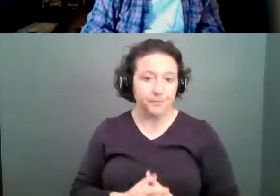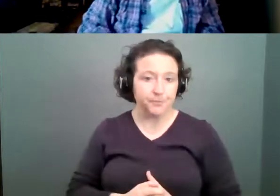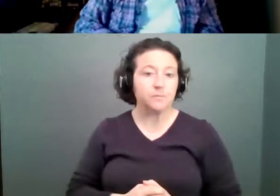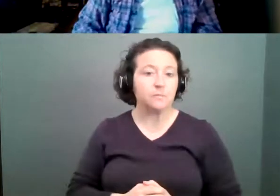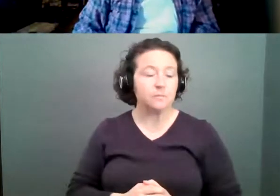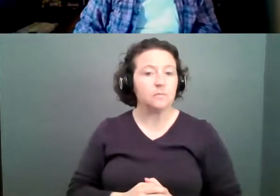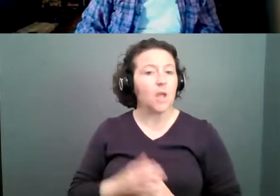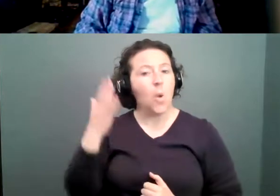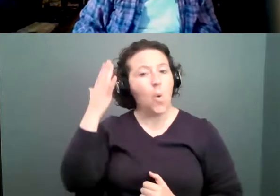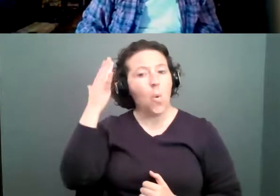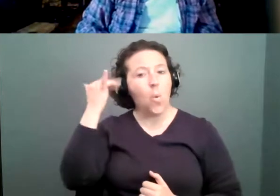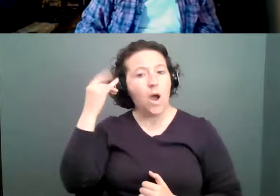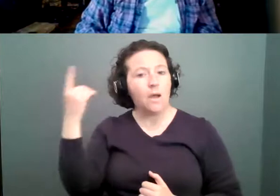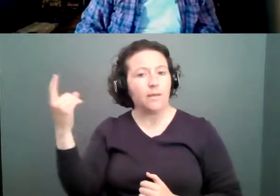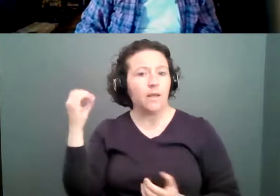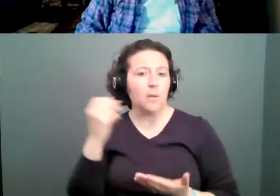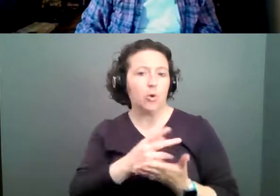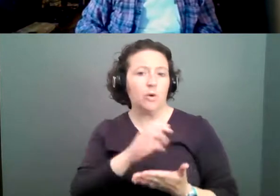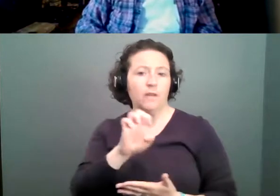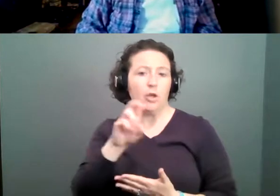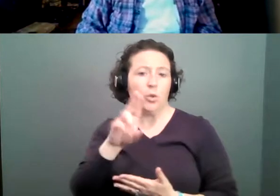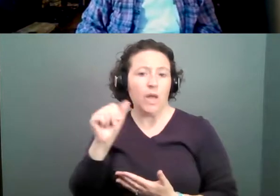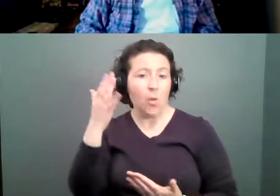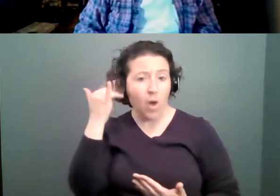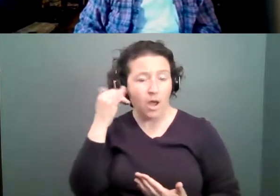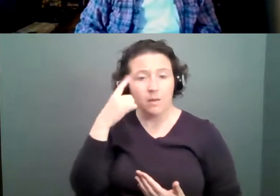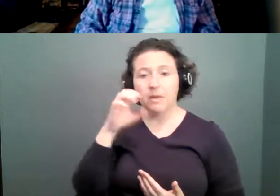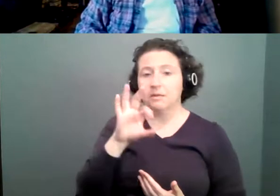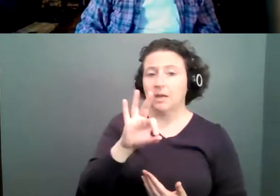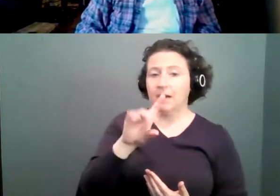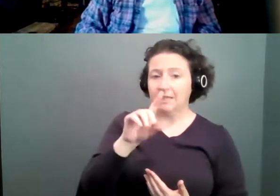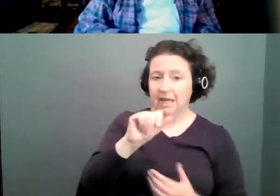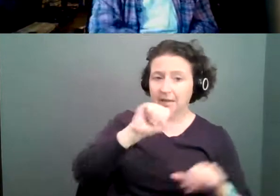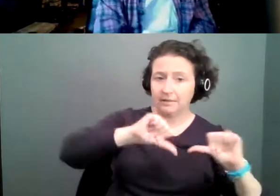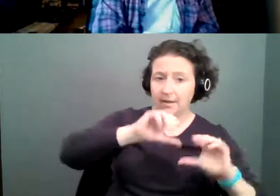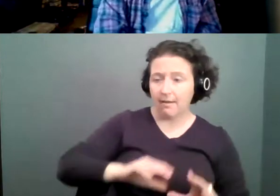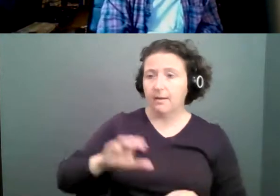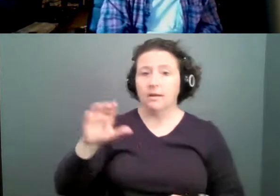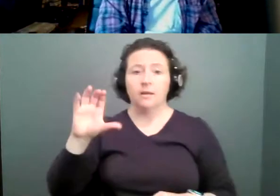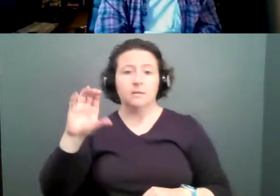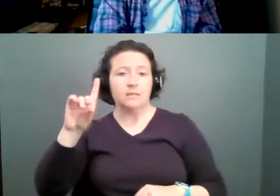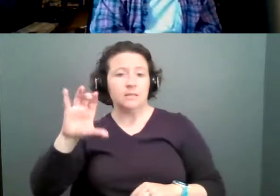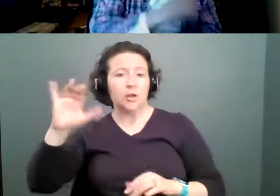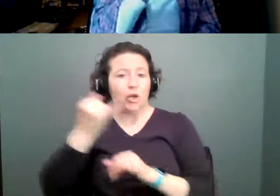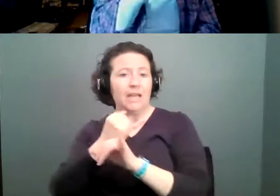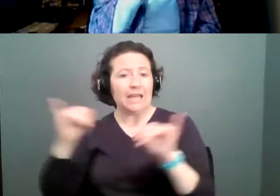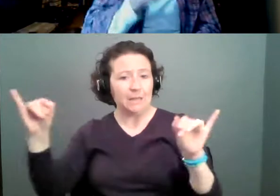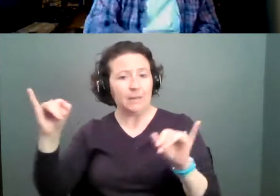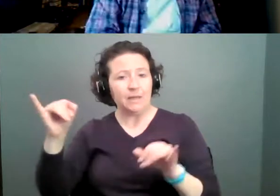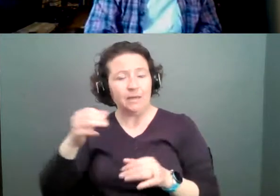Why did they grant the EUA? Well, the FDA scientists and the CDC's independent experts, subject matter